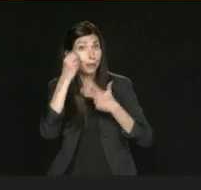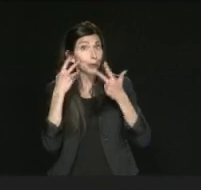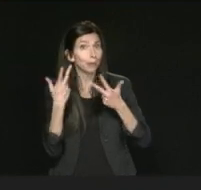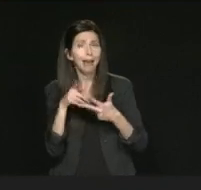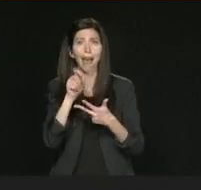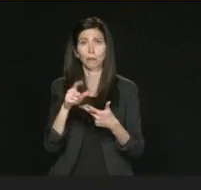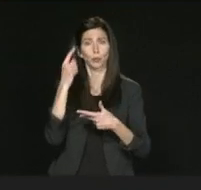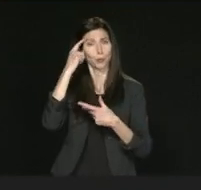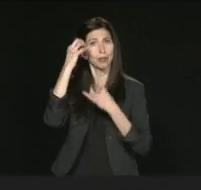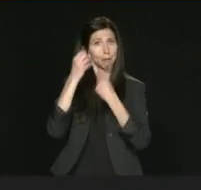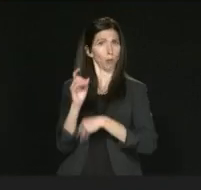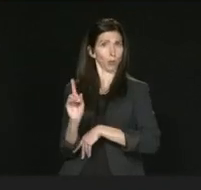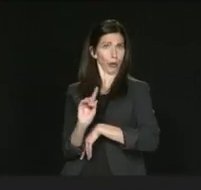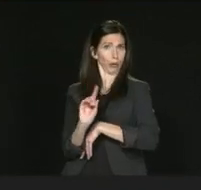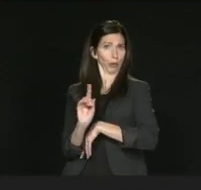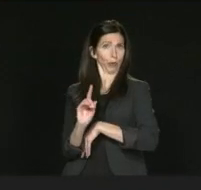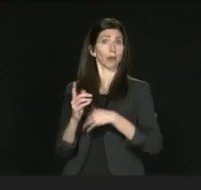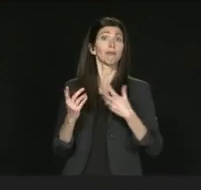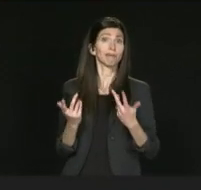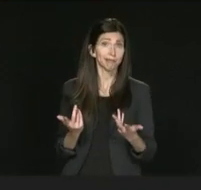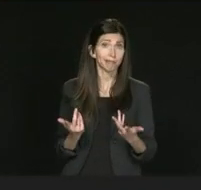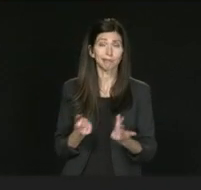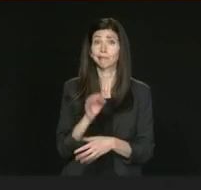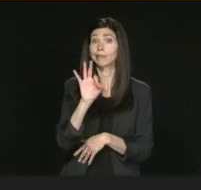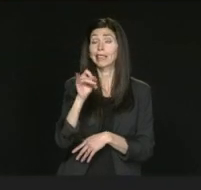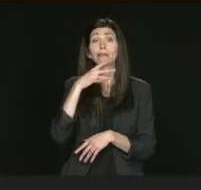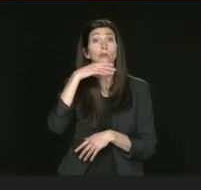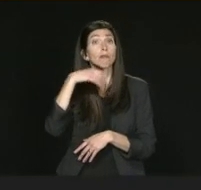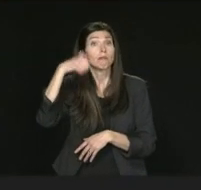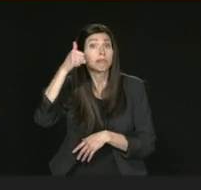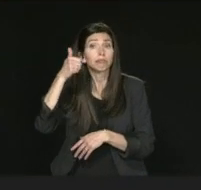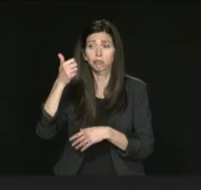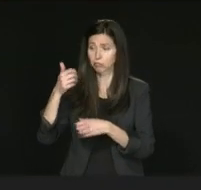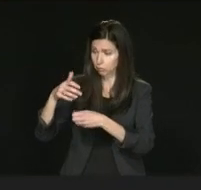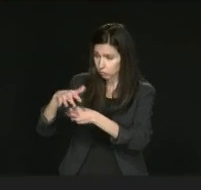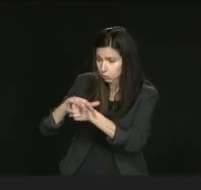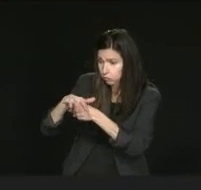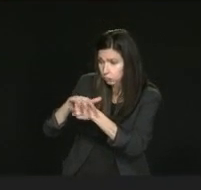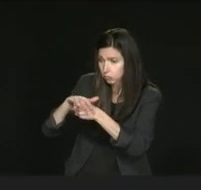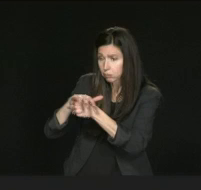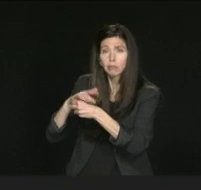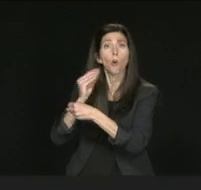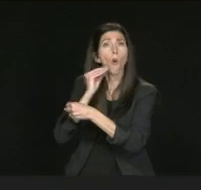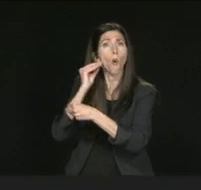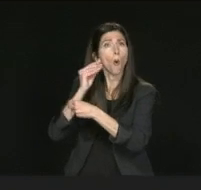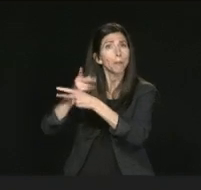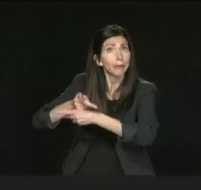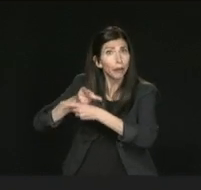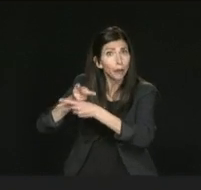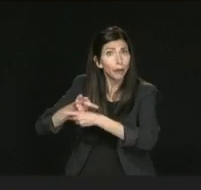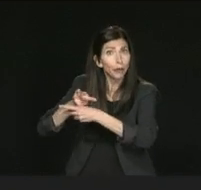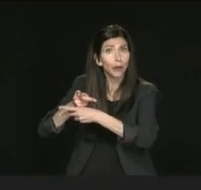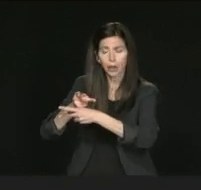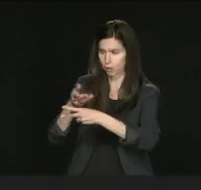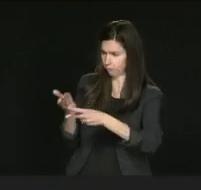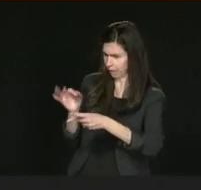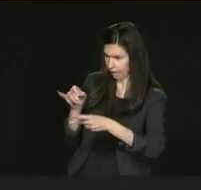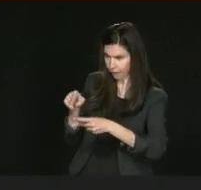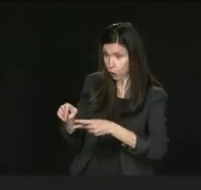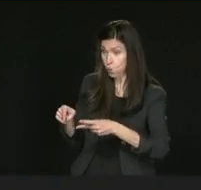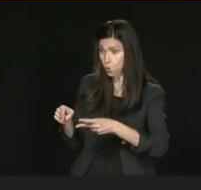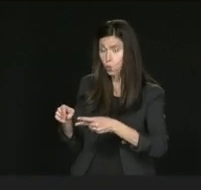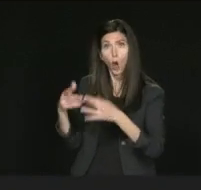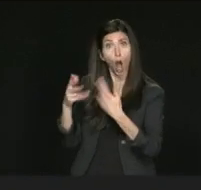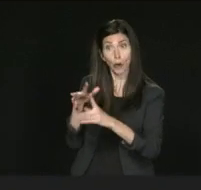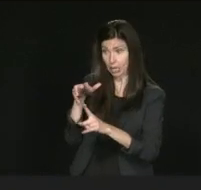case in a place like that, then you have to test the staff and the residents to try and identify further